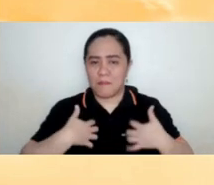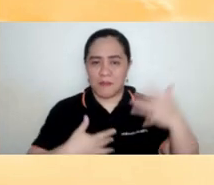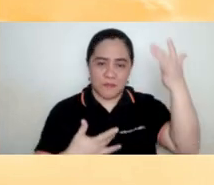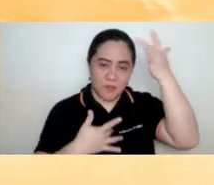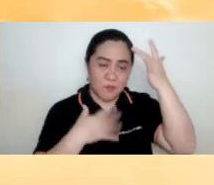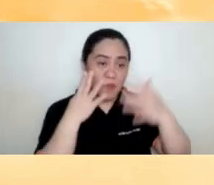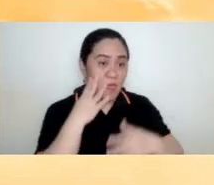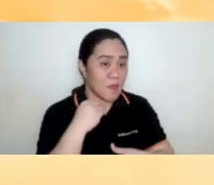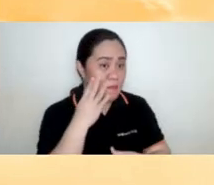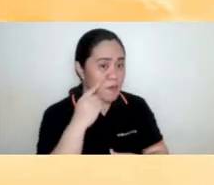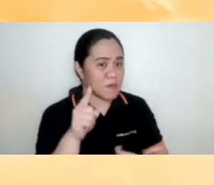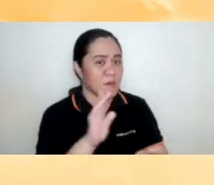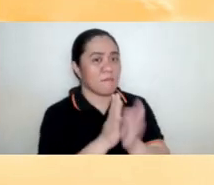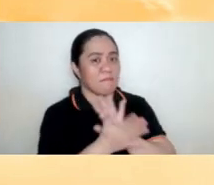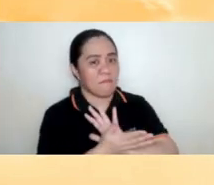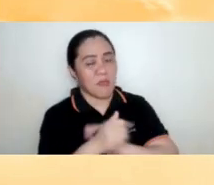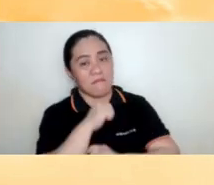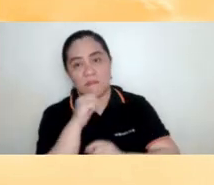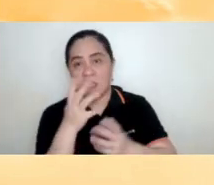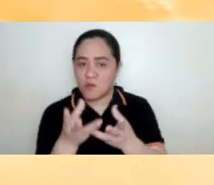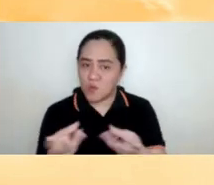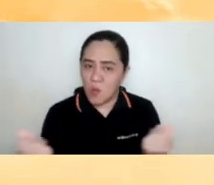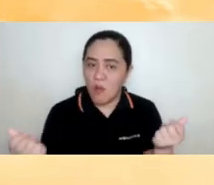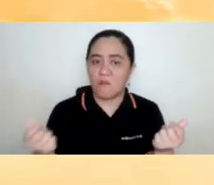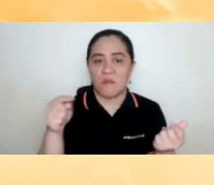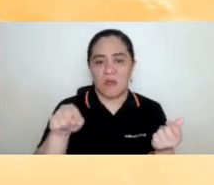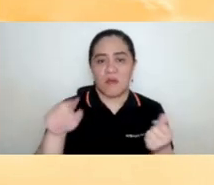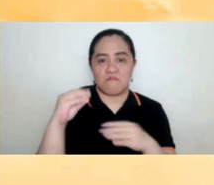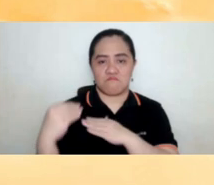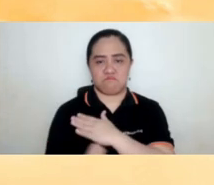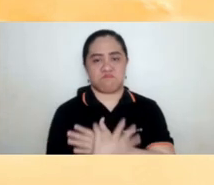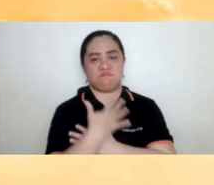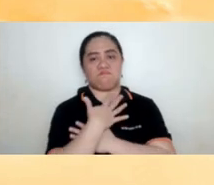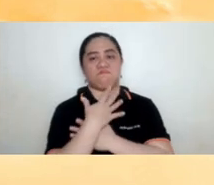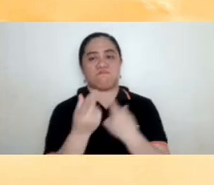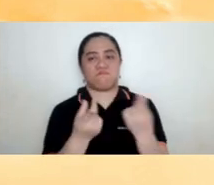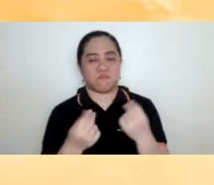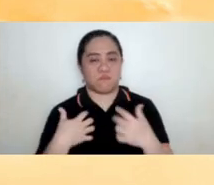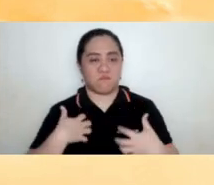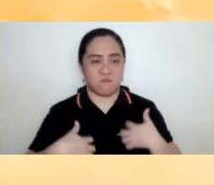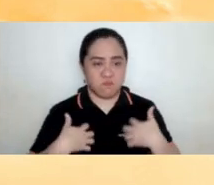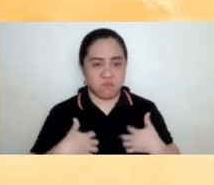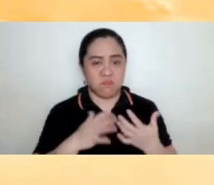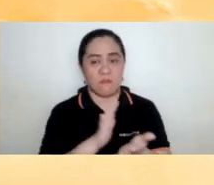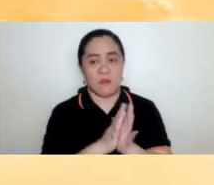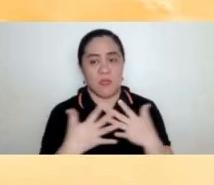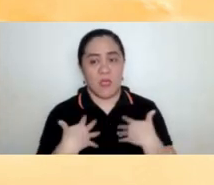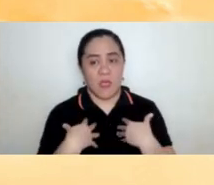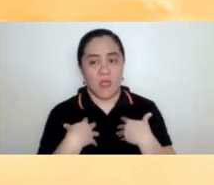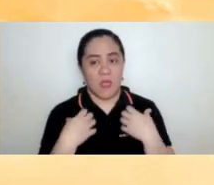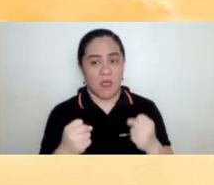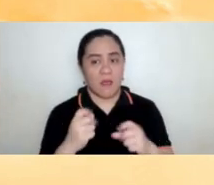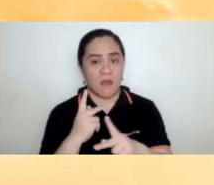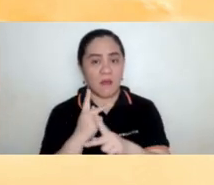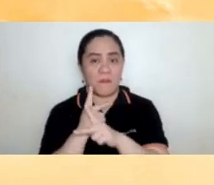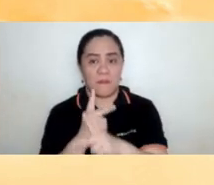anxiety. There are effective interventions for anxiety that can help young people get better and prevent